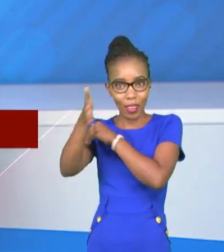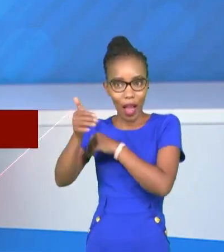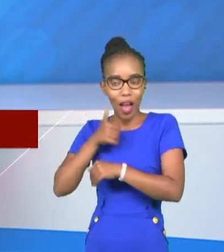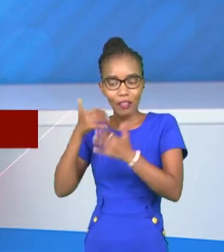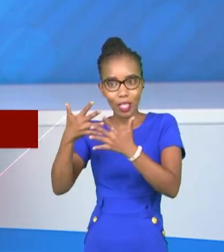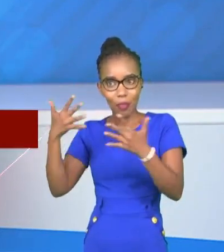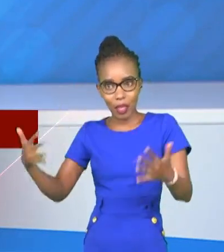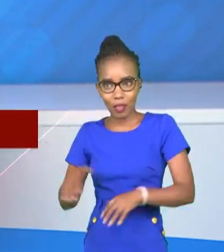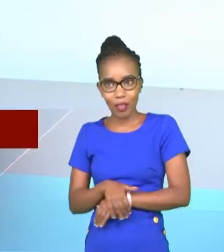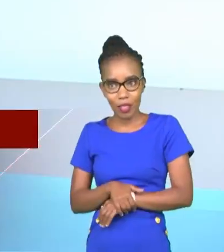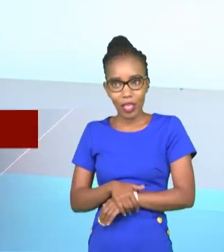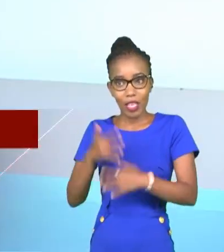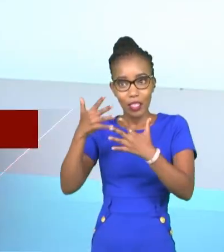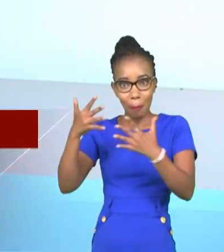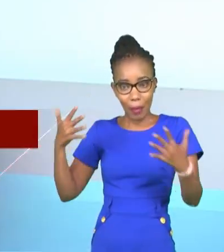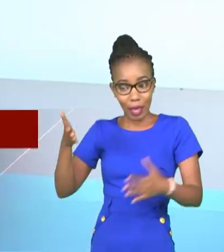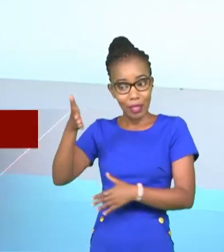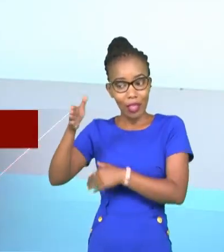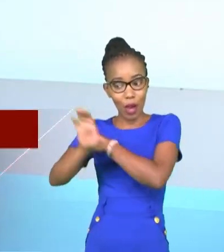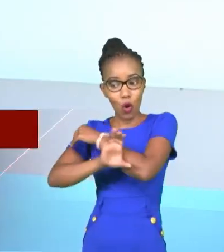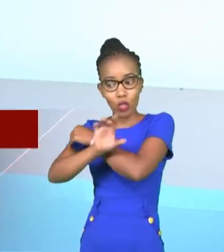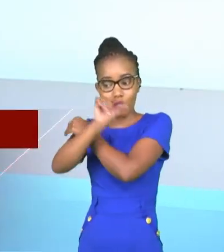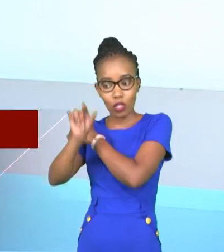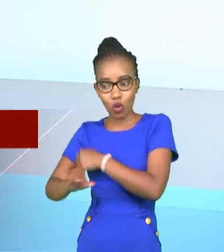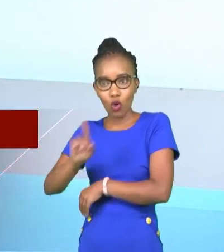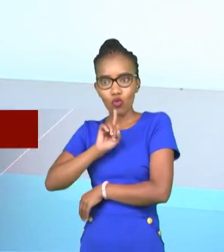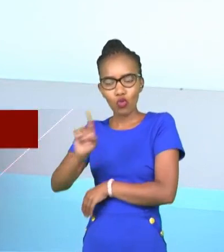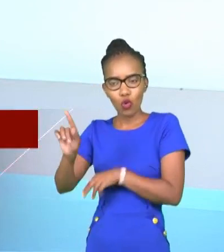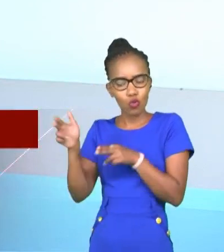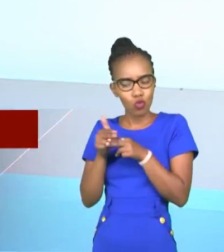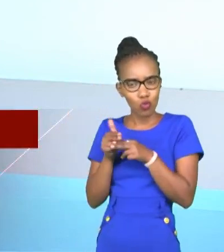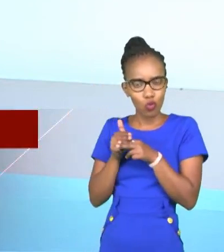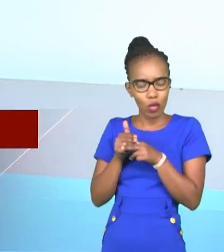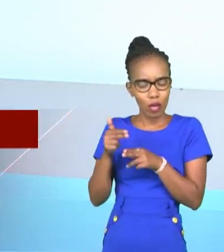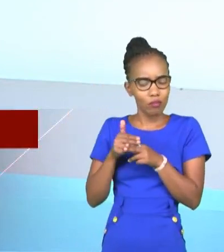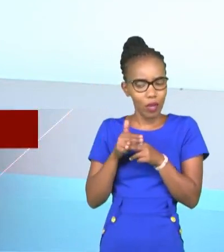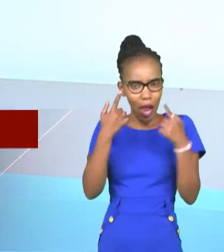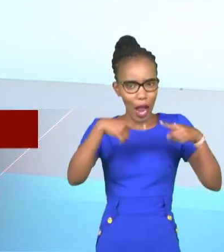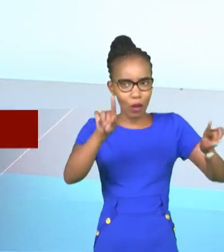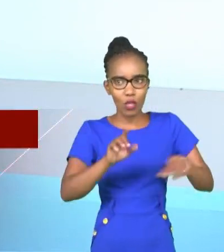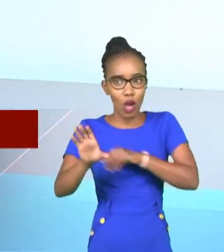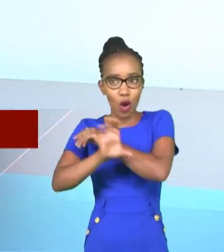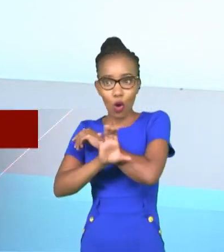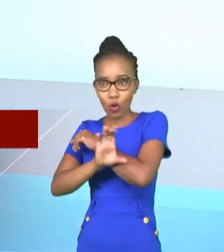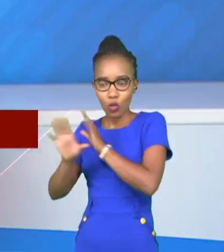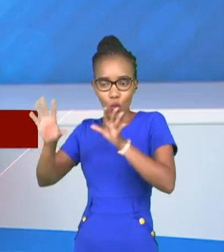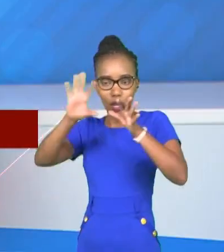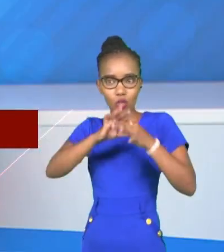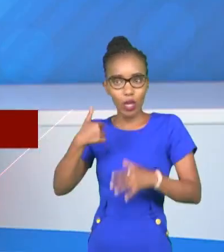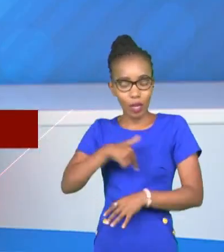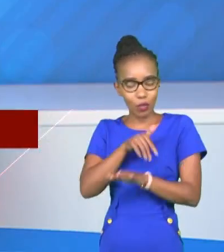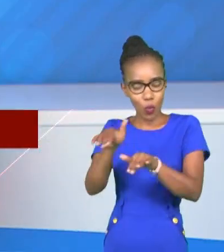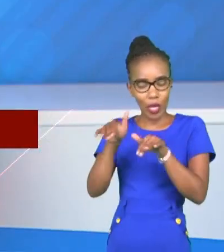soon. There's something cooking. So soon we'll what's announce. What's cooking? Yeah, Coast will join us. Wait and